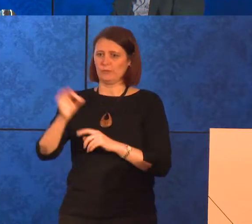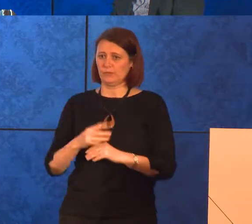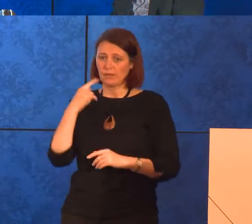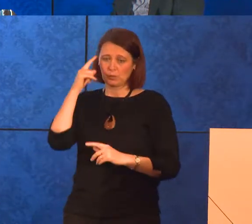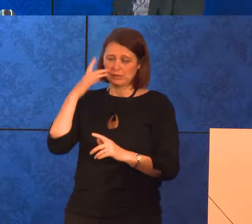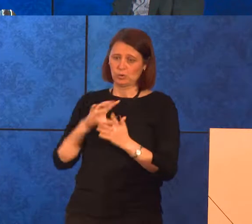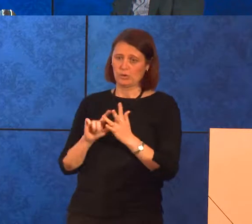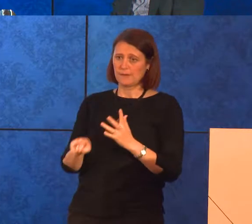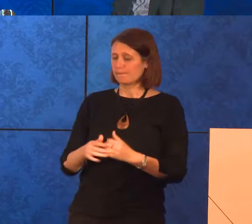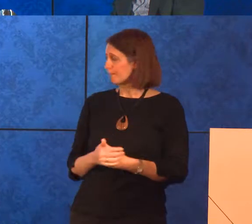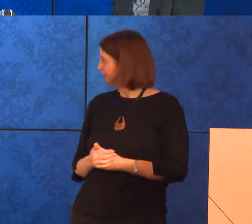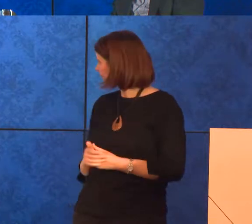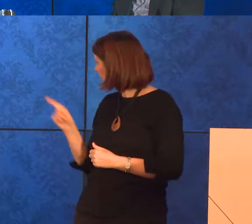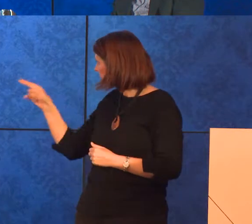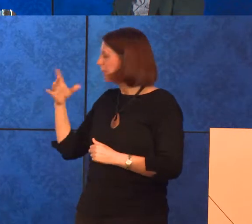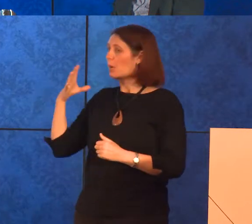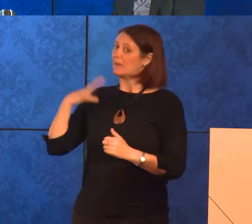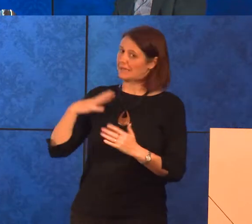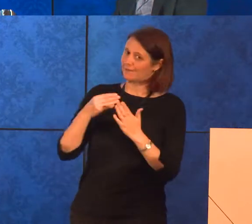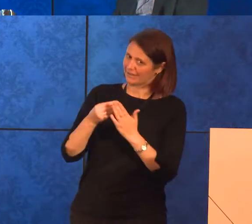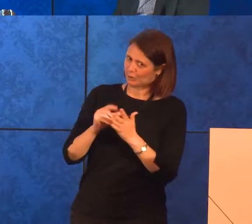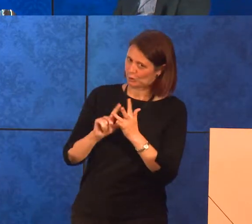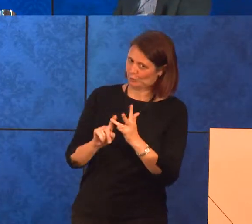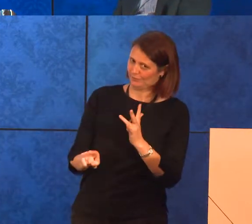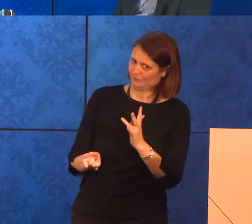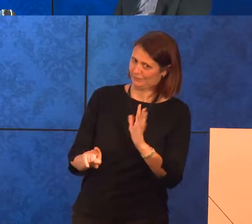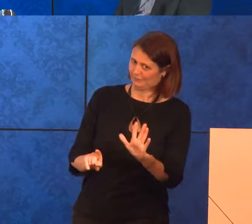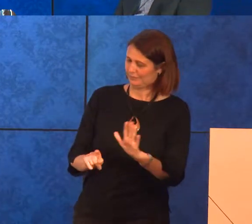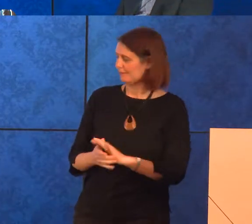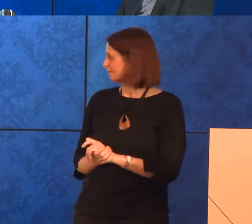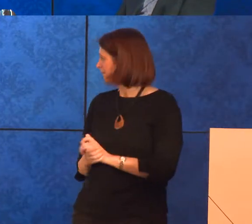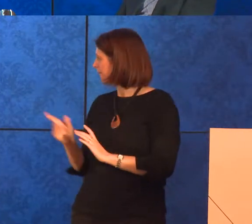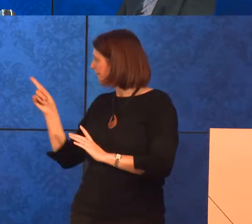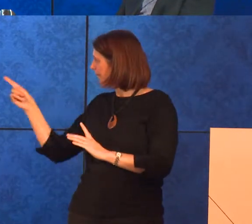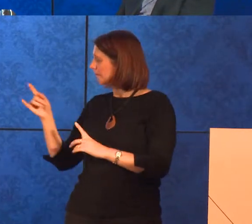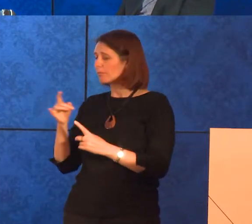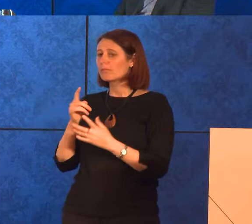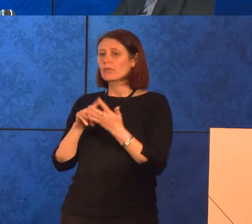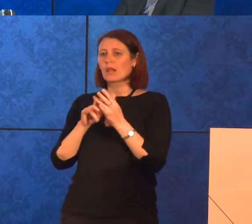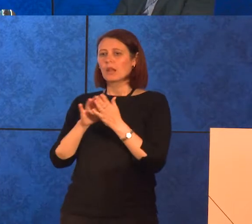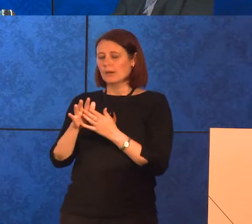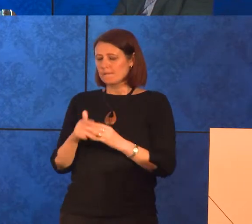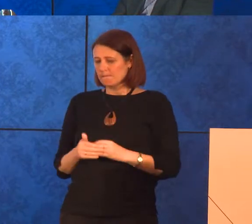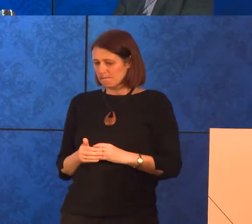need to do. Yeah, great. But we need funding to do it. Yeah, so that really important point about